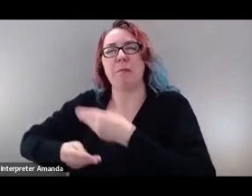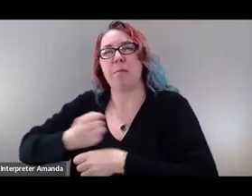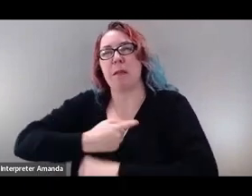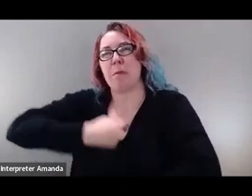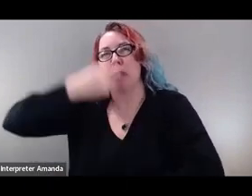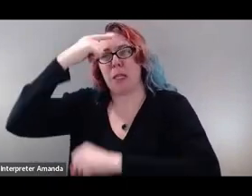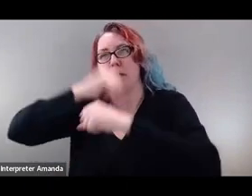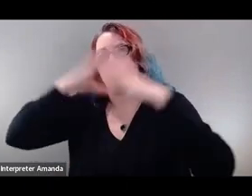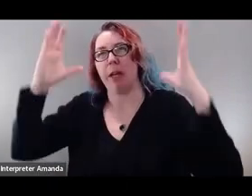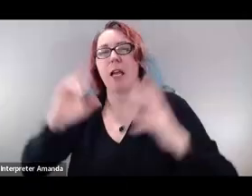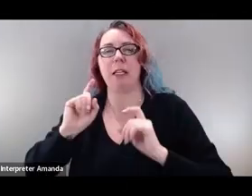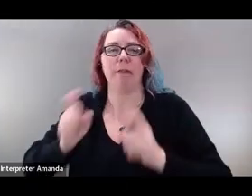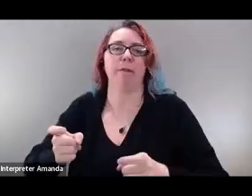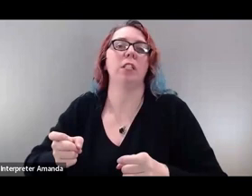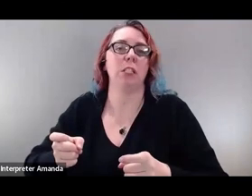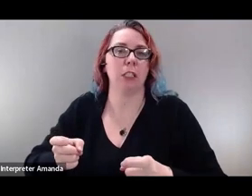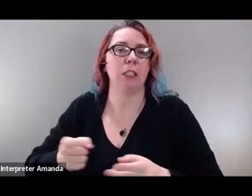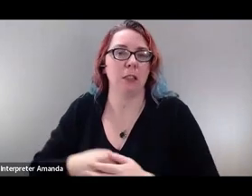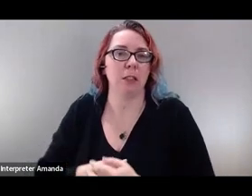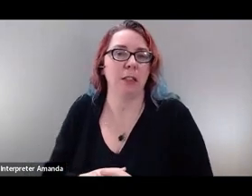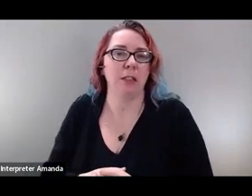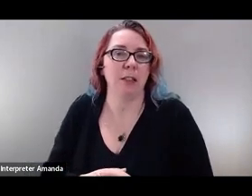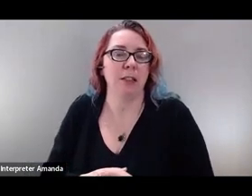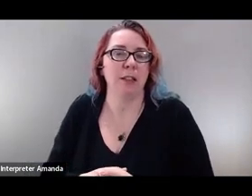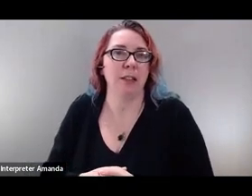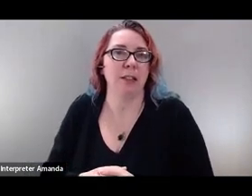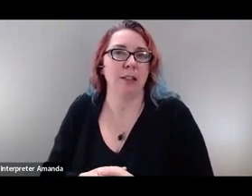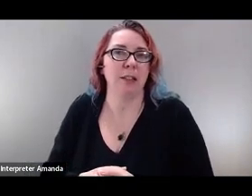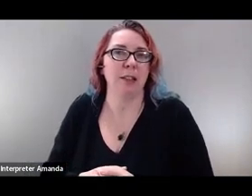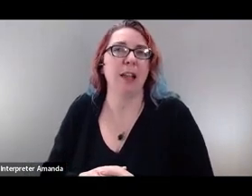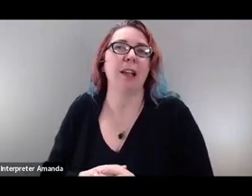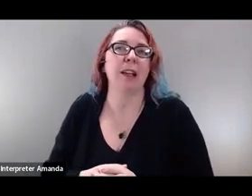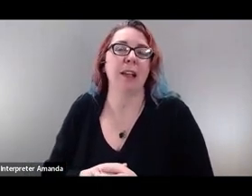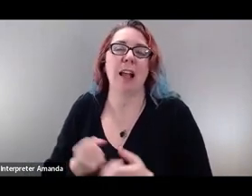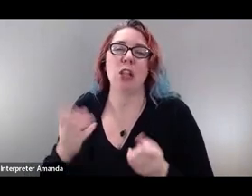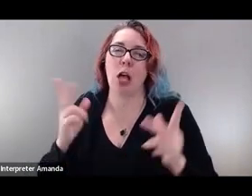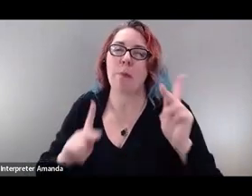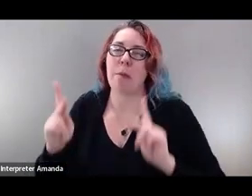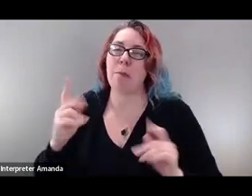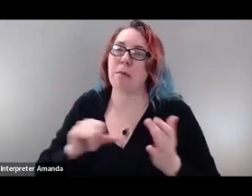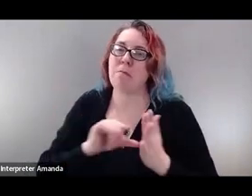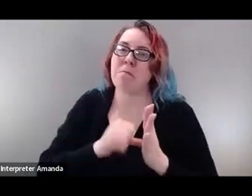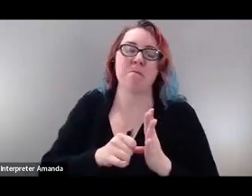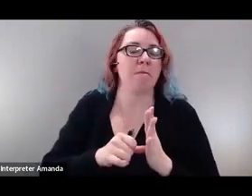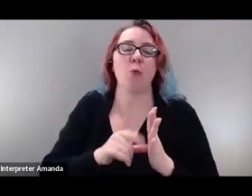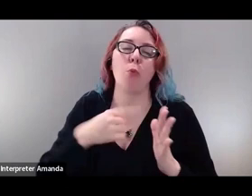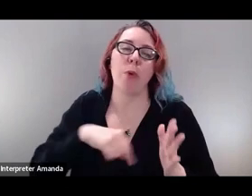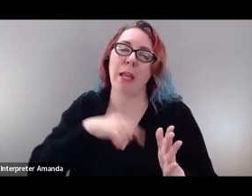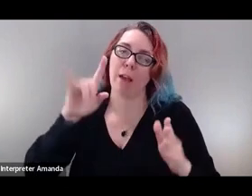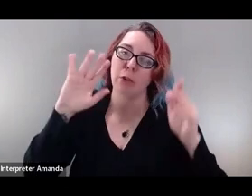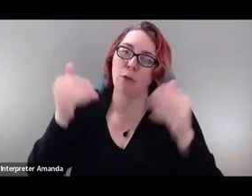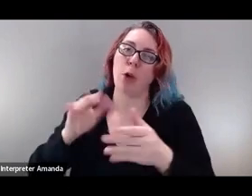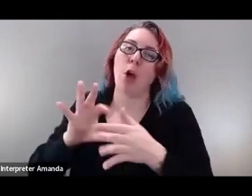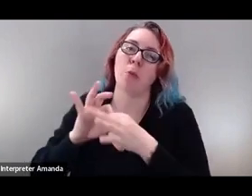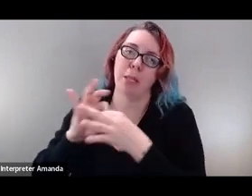lot about, you know, needing the shift from the transactional to the relational. And I'm thinking about